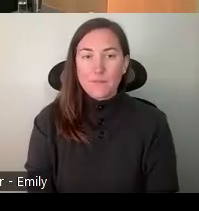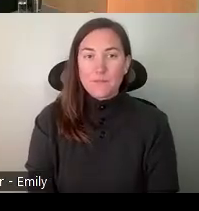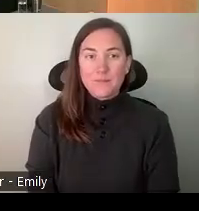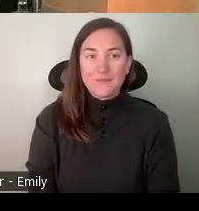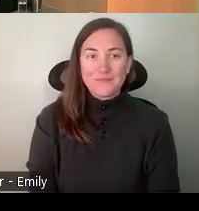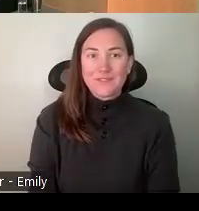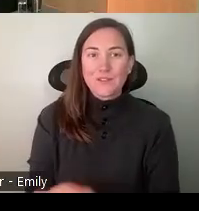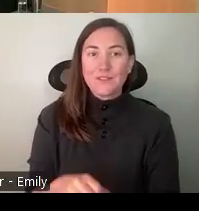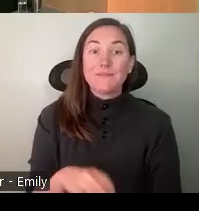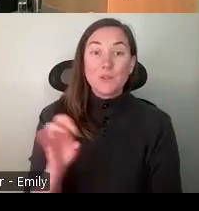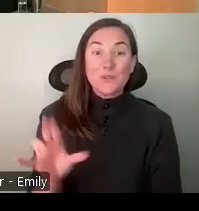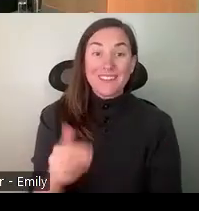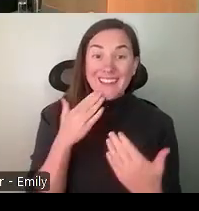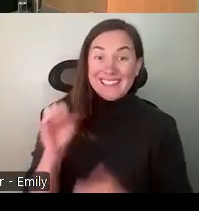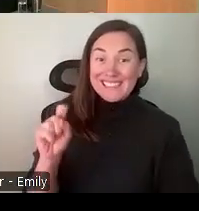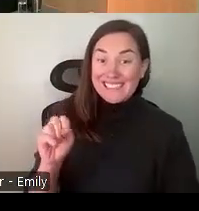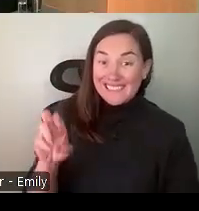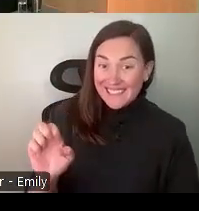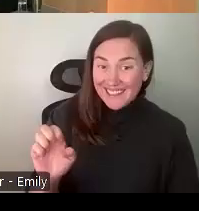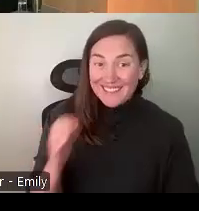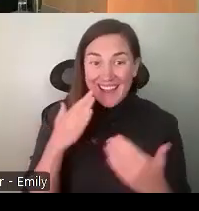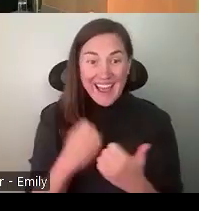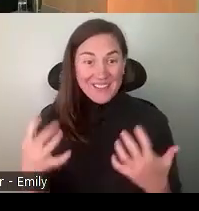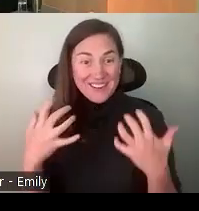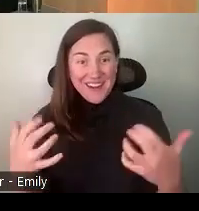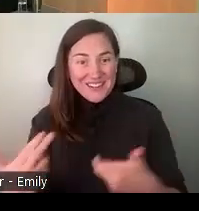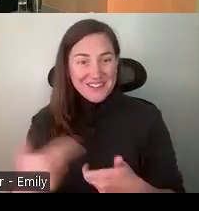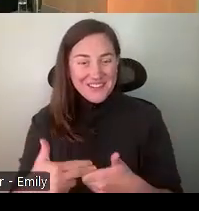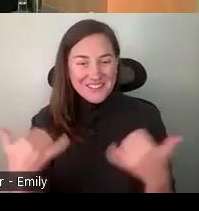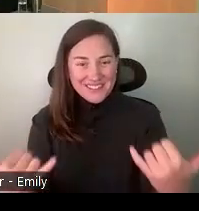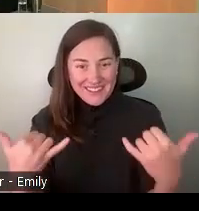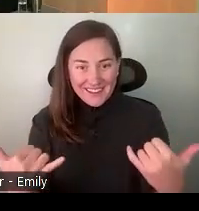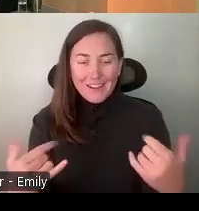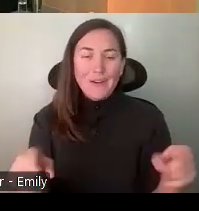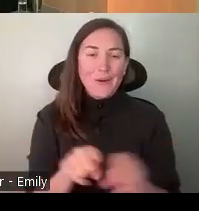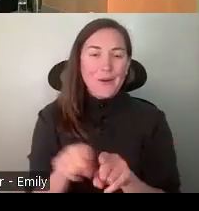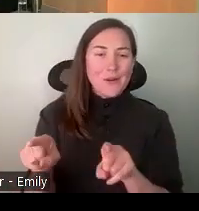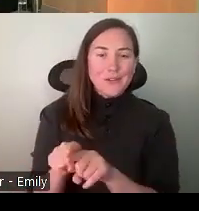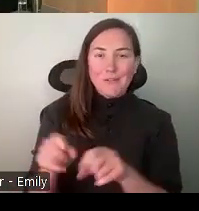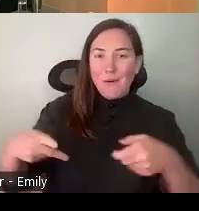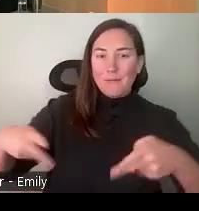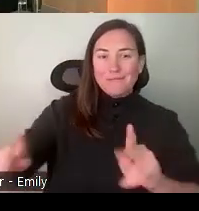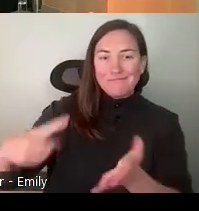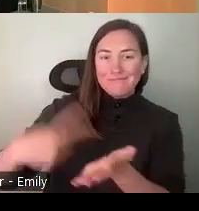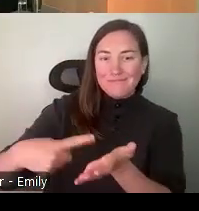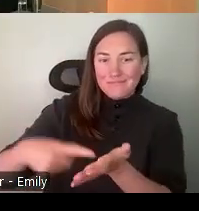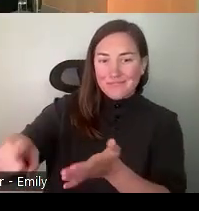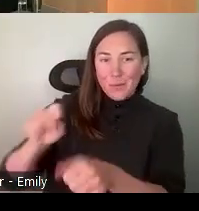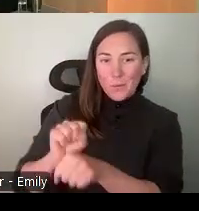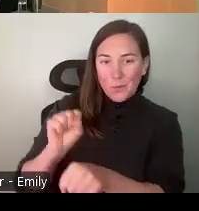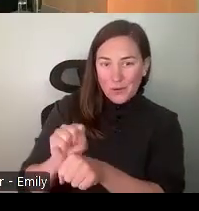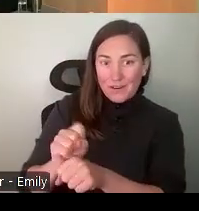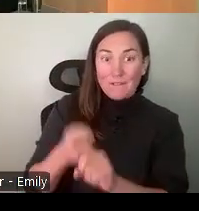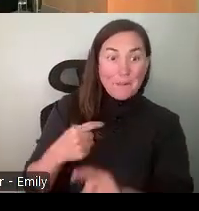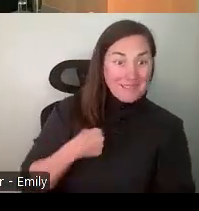Thank you, Steve, and thank you all for attending today, and also for the opportunity to discuss some of the work that I and my team